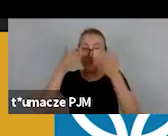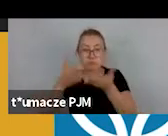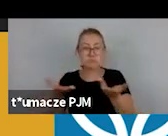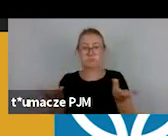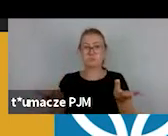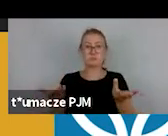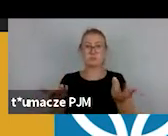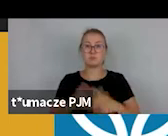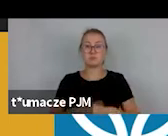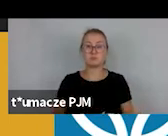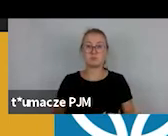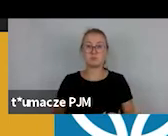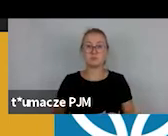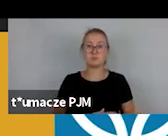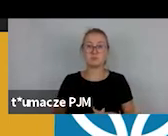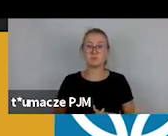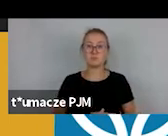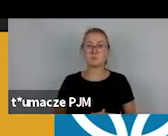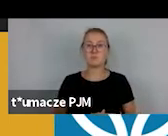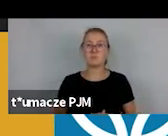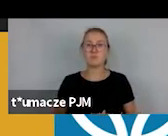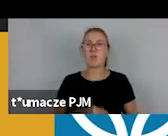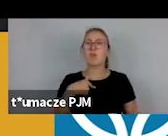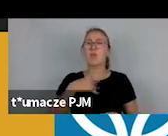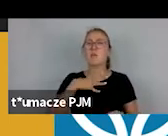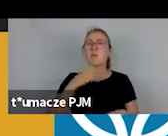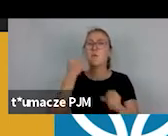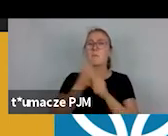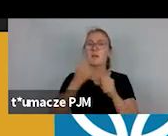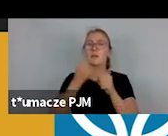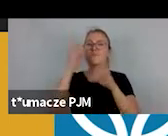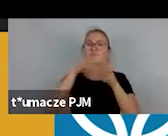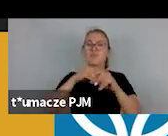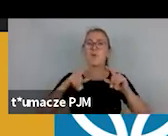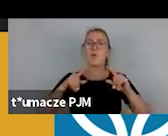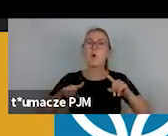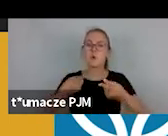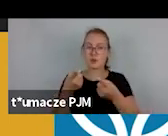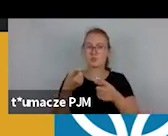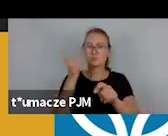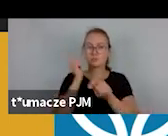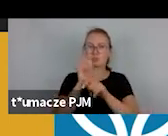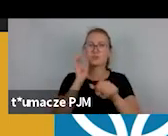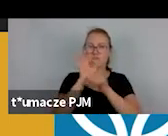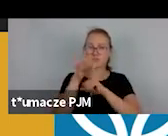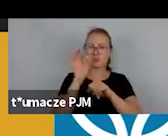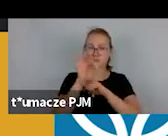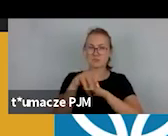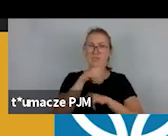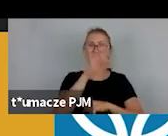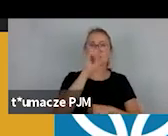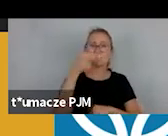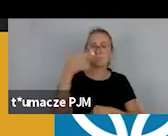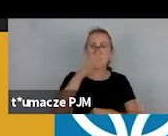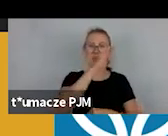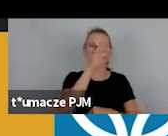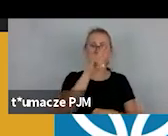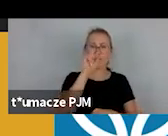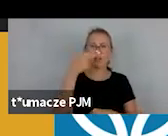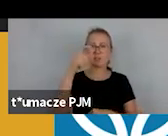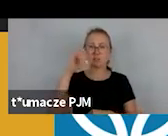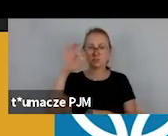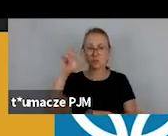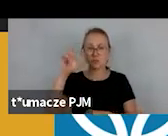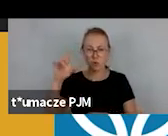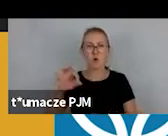Without Violence in San Francisco, we ran a series of focus group discussions with men in communities across the country. And we